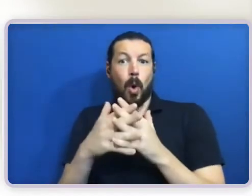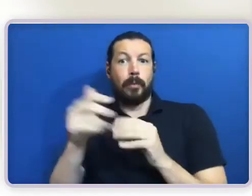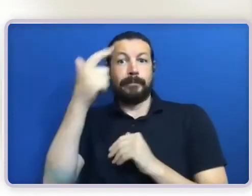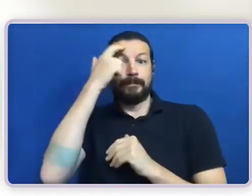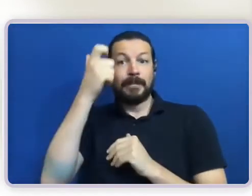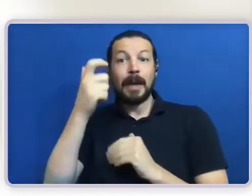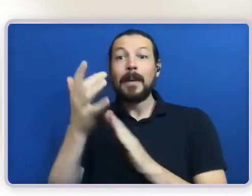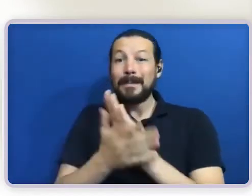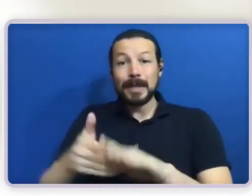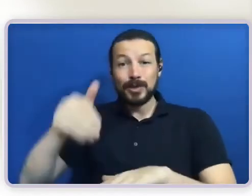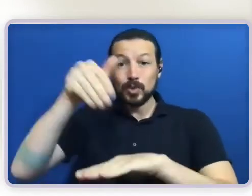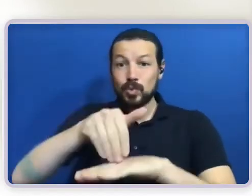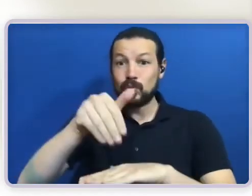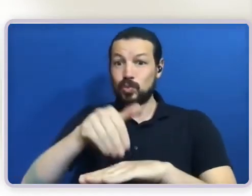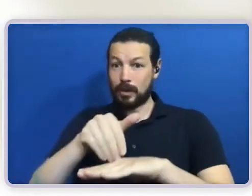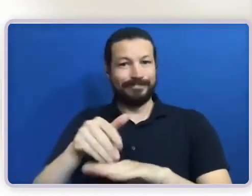trouble.